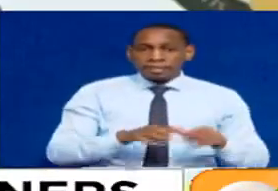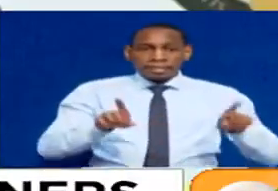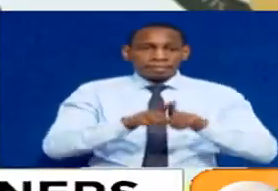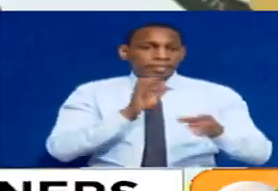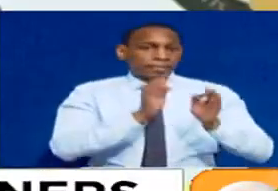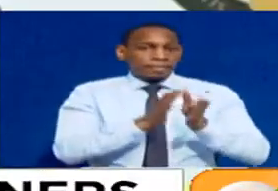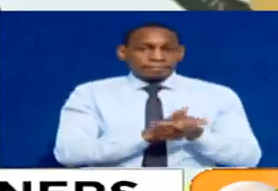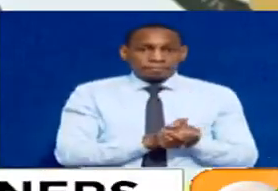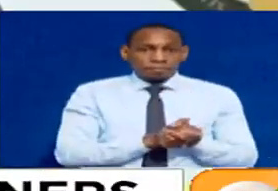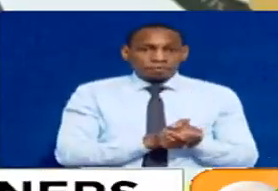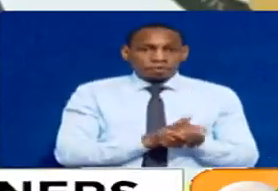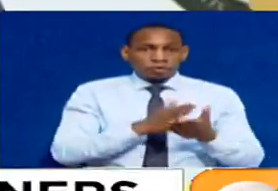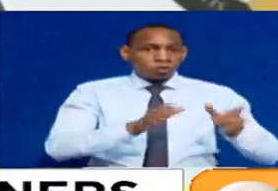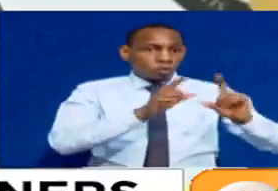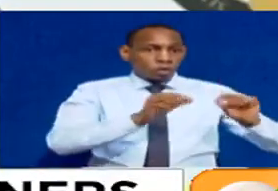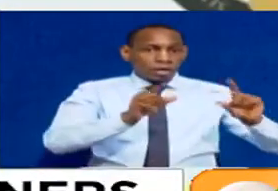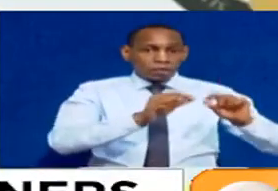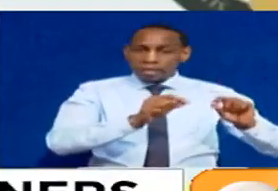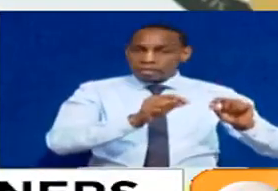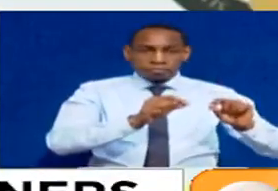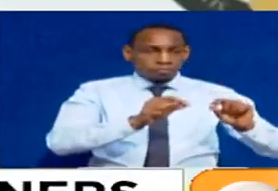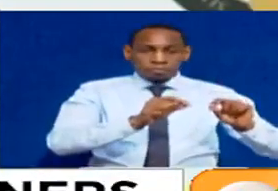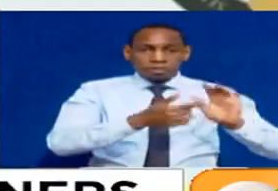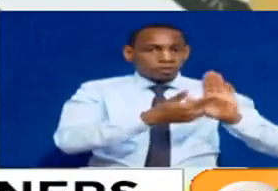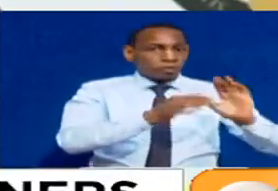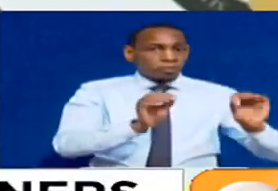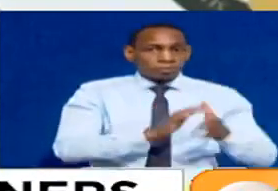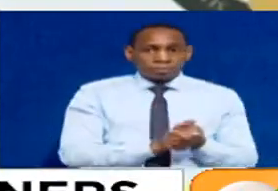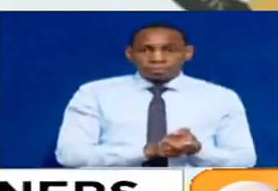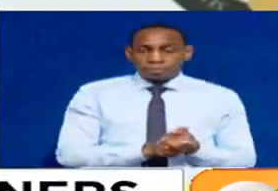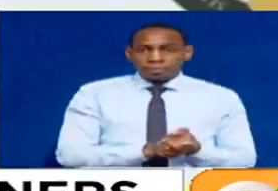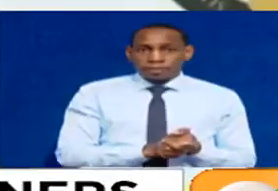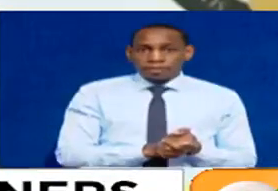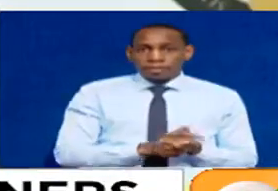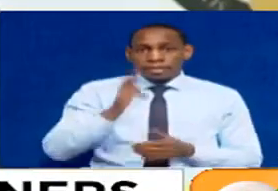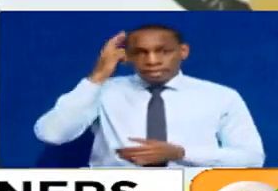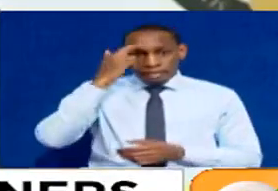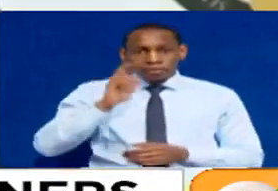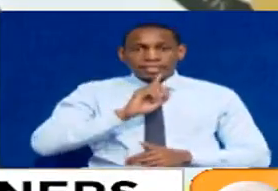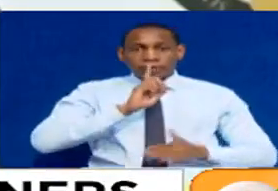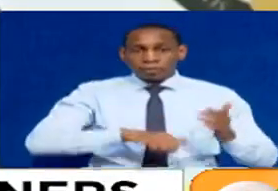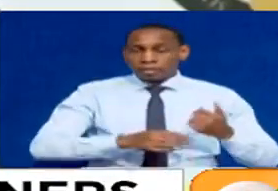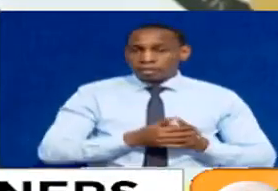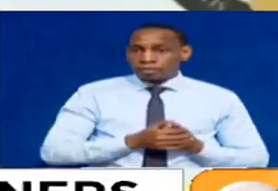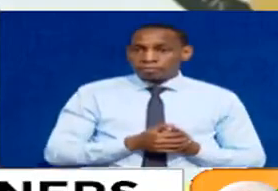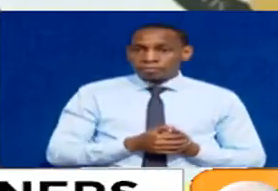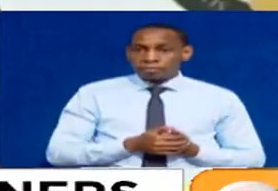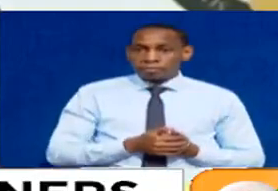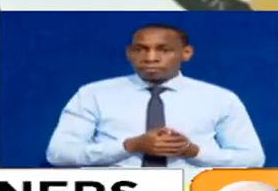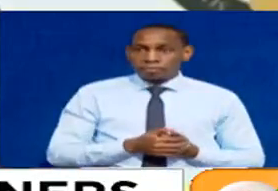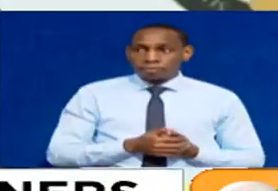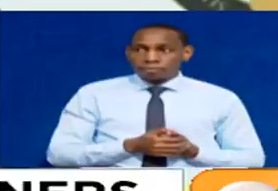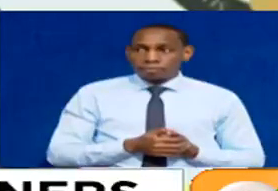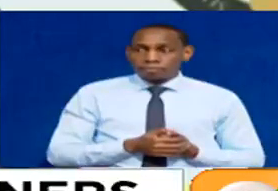even if they did not comment about the contents of that. And the reason they said was that